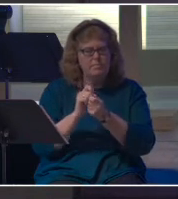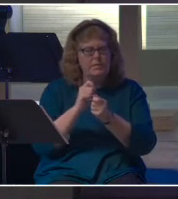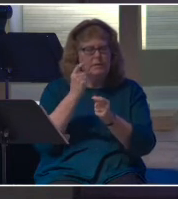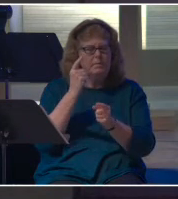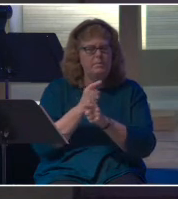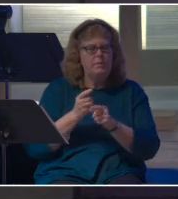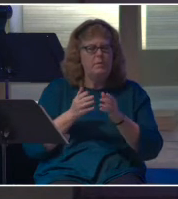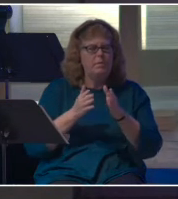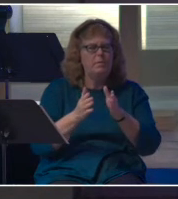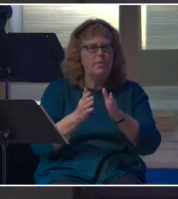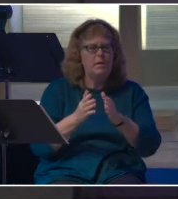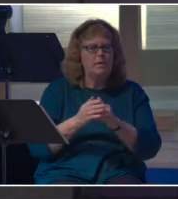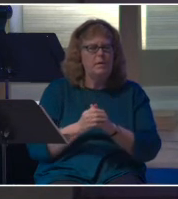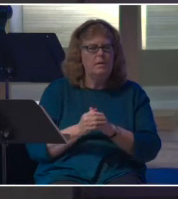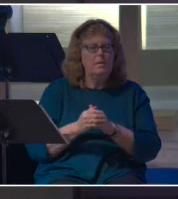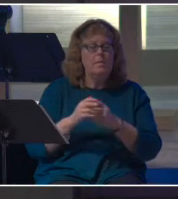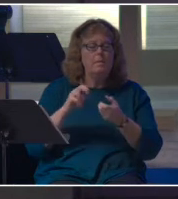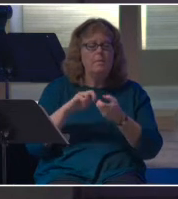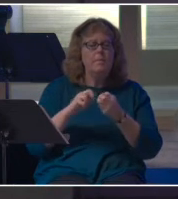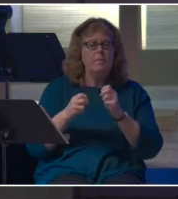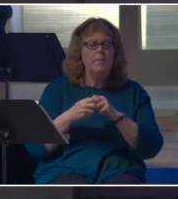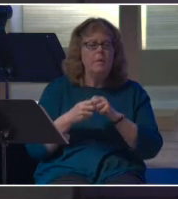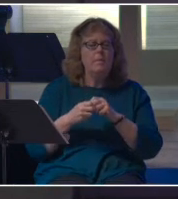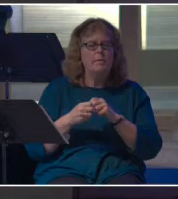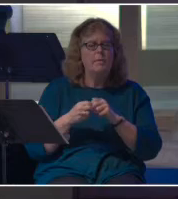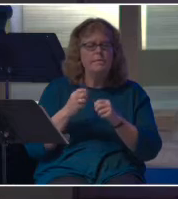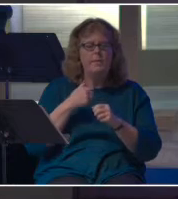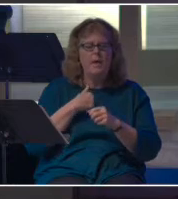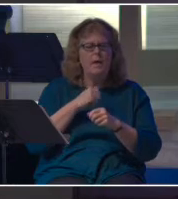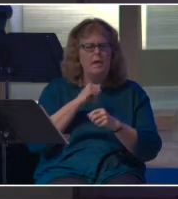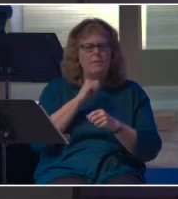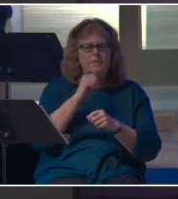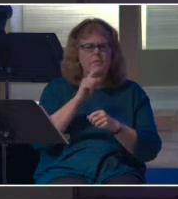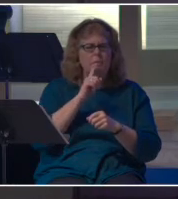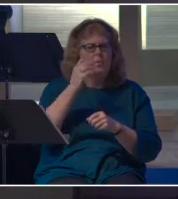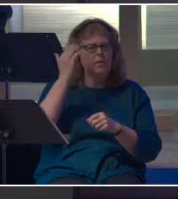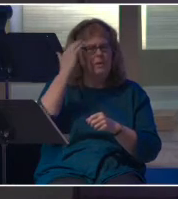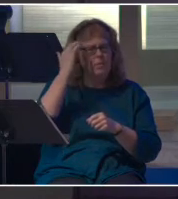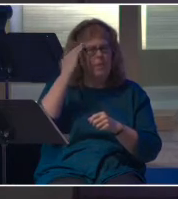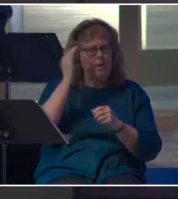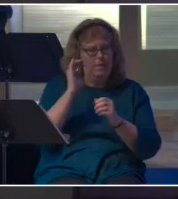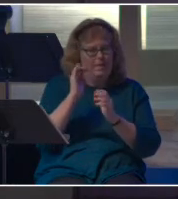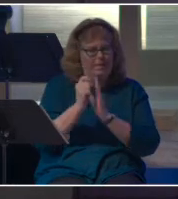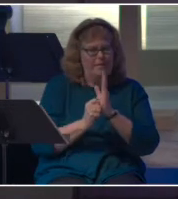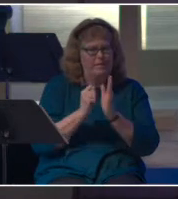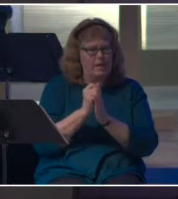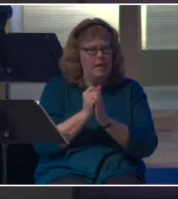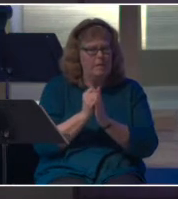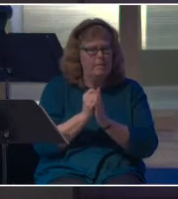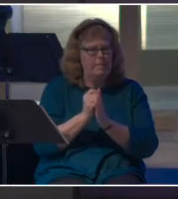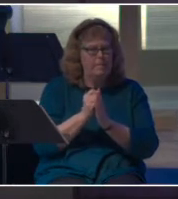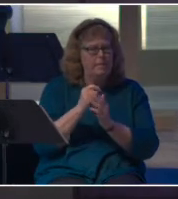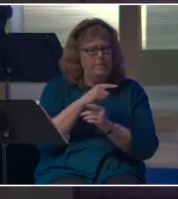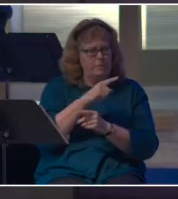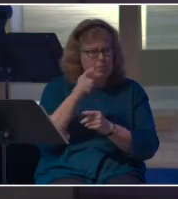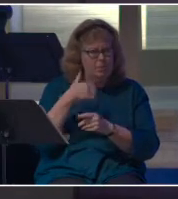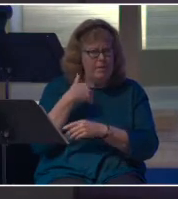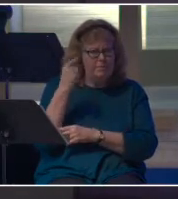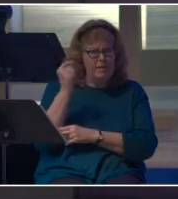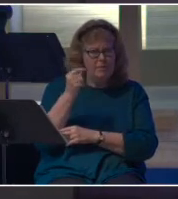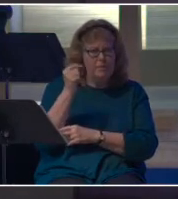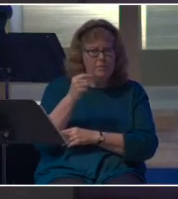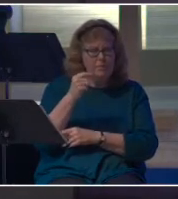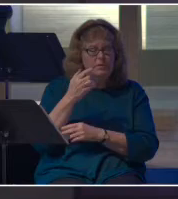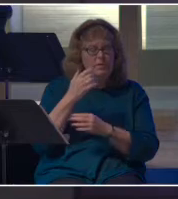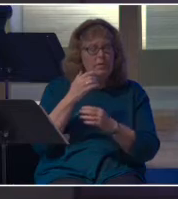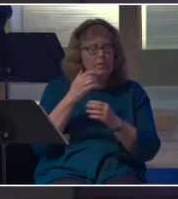be. The problem is that I wasn't very aware of that in the moment. Do any of you have testimonies where you're